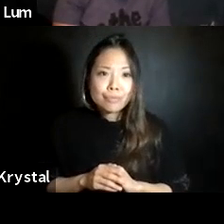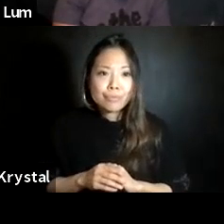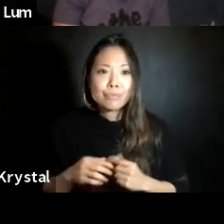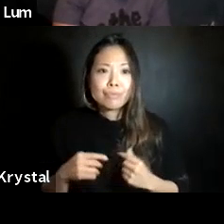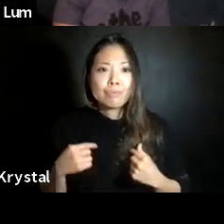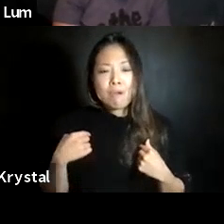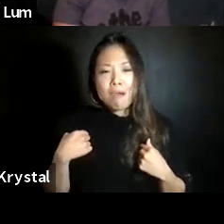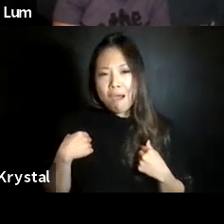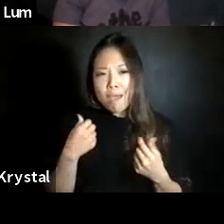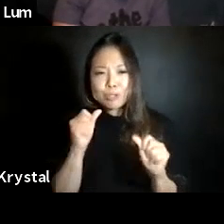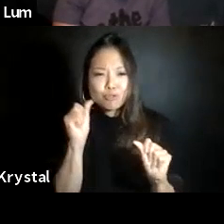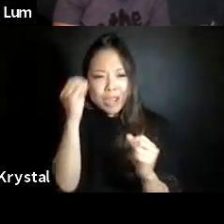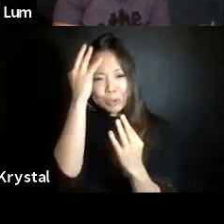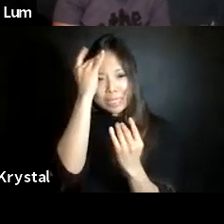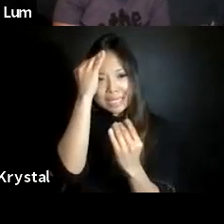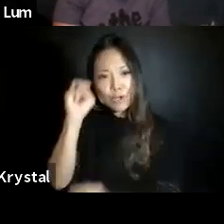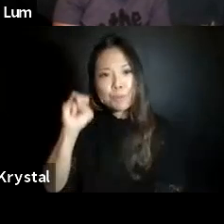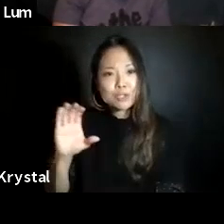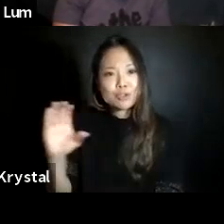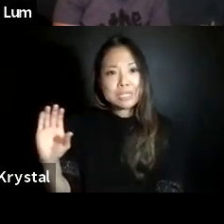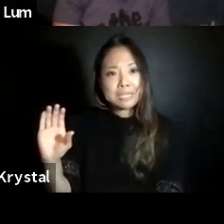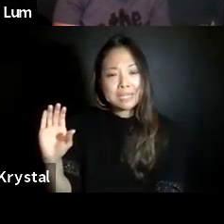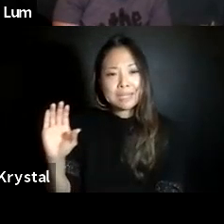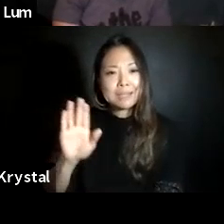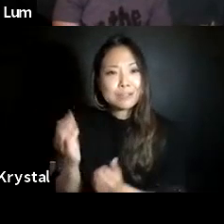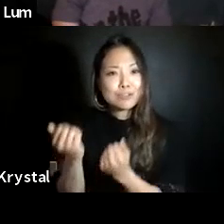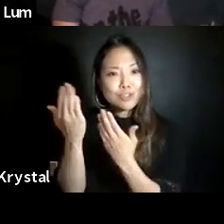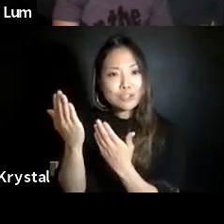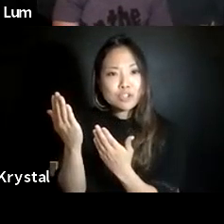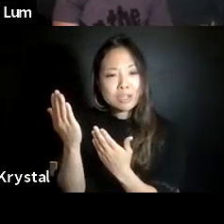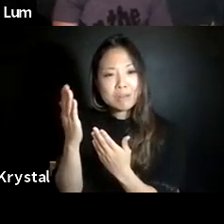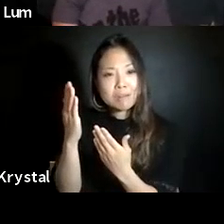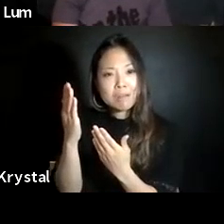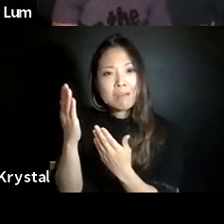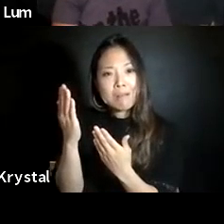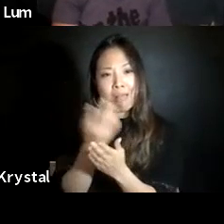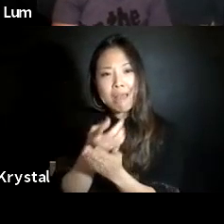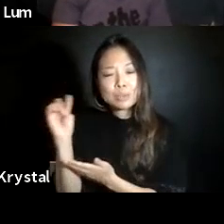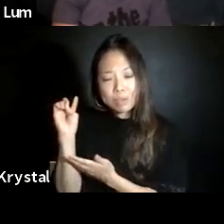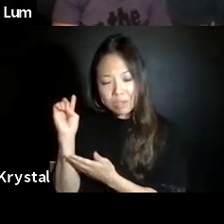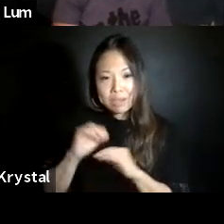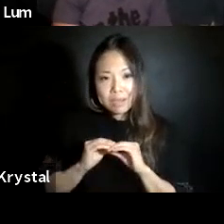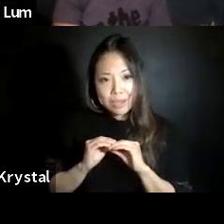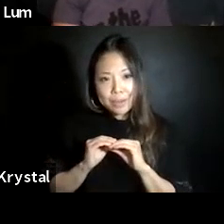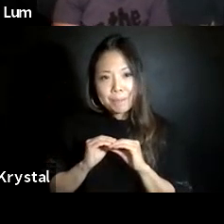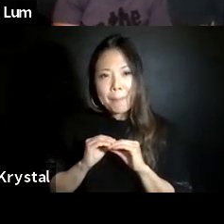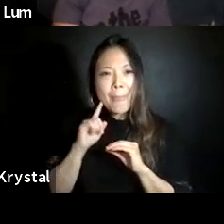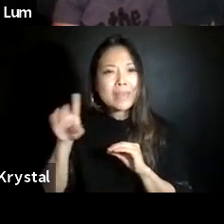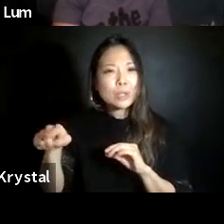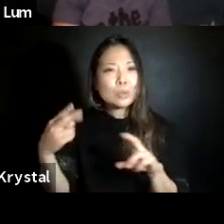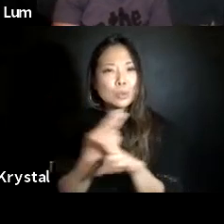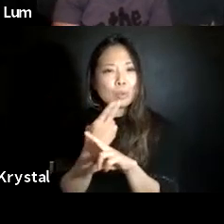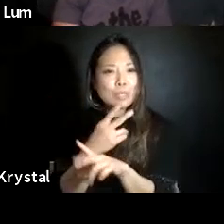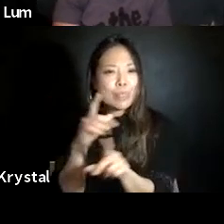Contampasis's suggestion around last week around you use the term, I think, high poverty